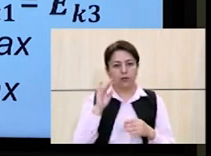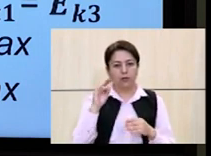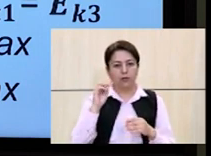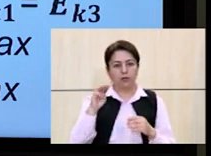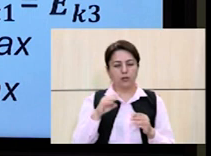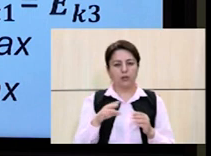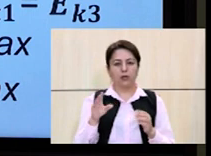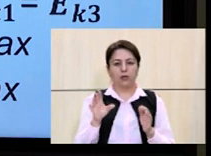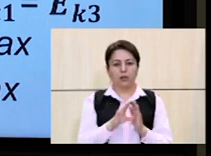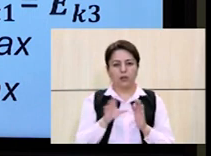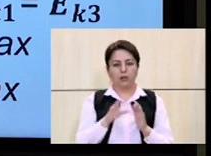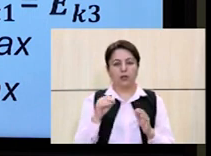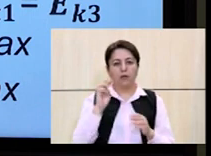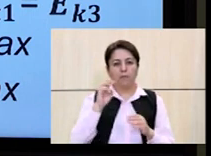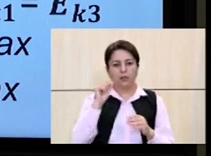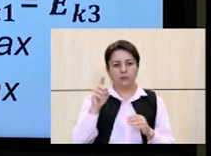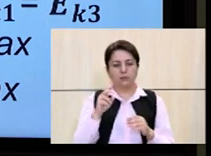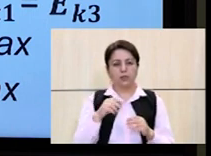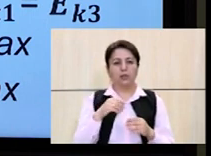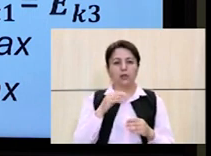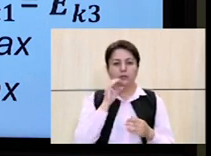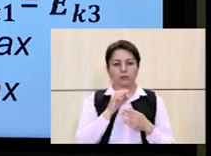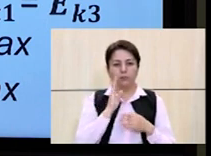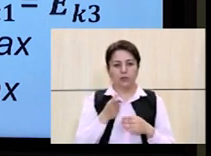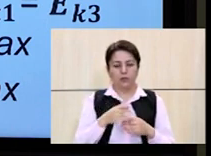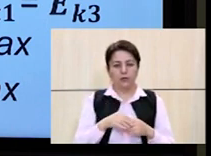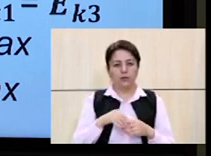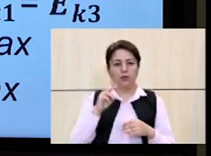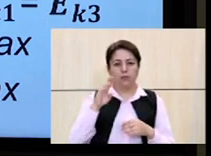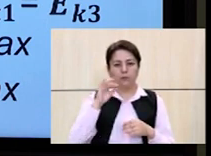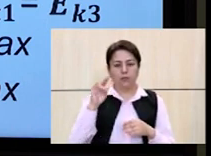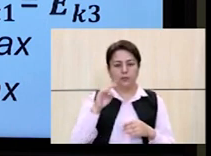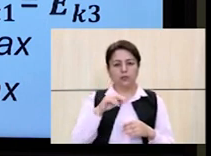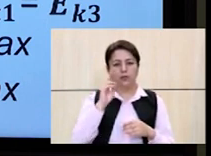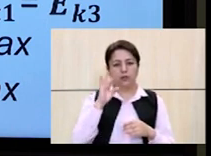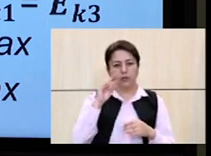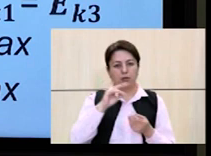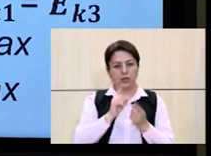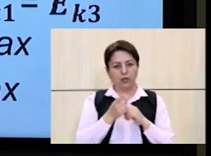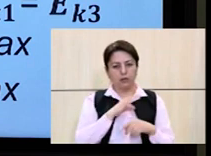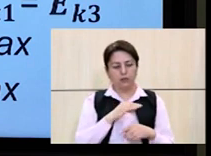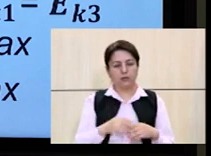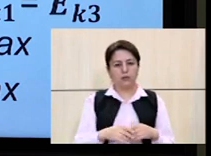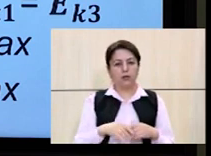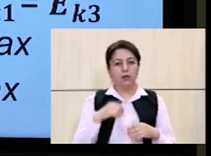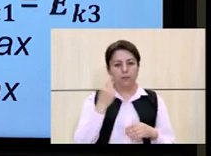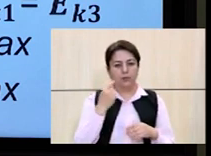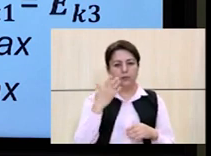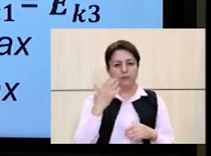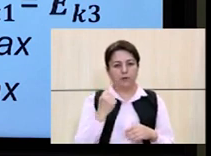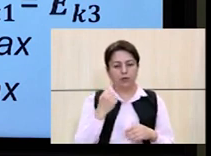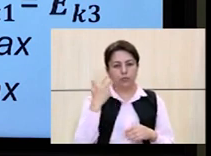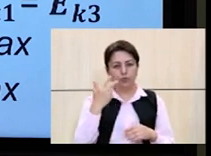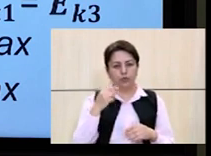energiya maksimal qiymatga ega bo'ladi. Ya'ni potensial energiya to'liq kinetik energiyaga o'tdi. 1-chi va 3-chi holatlarda